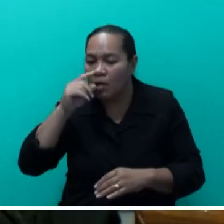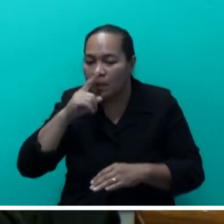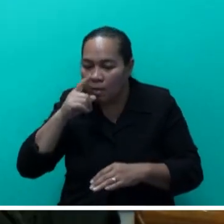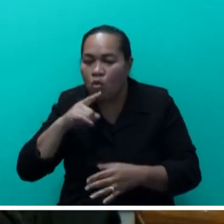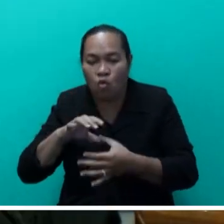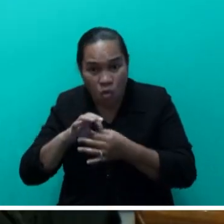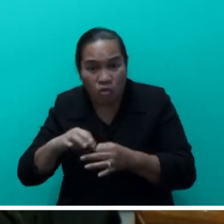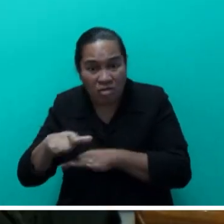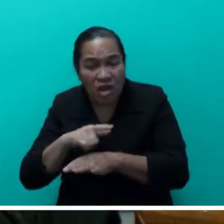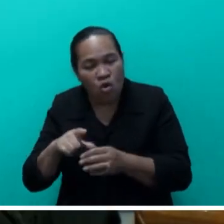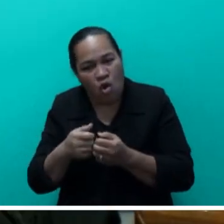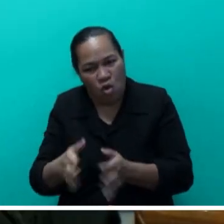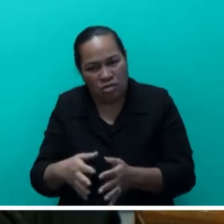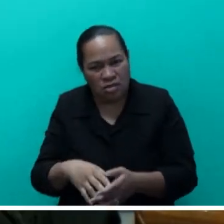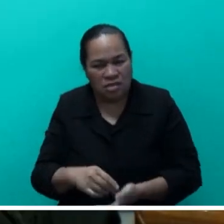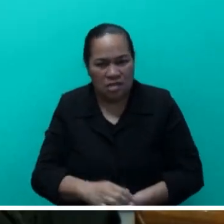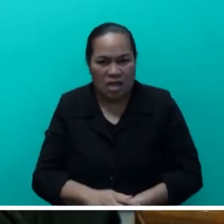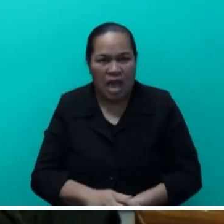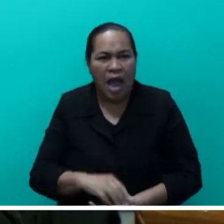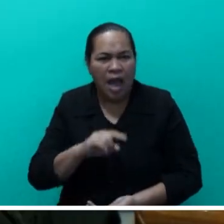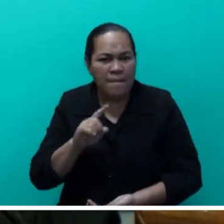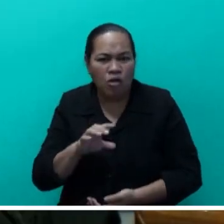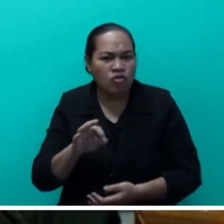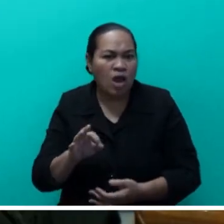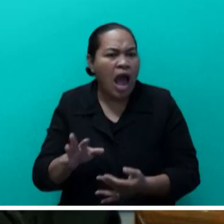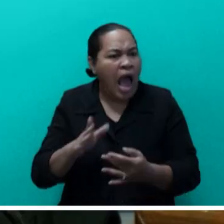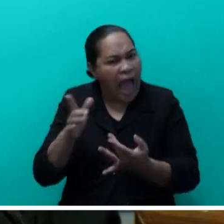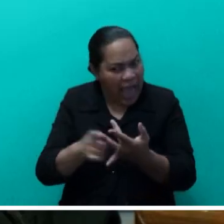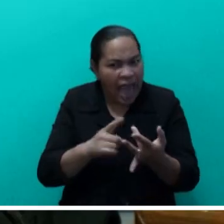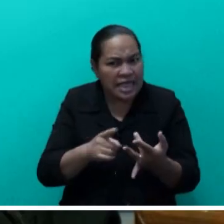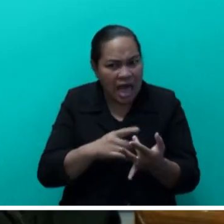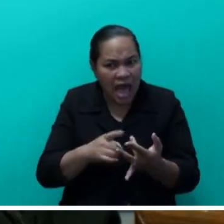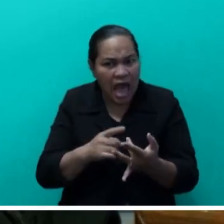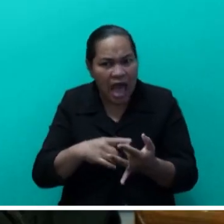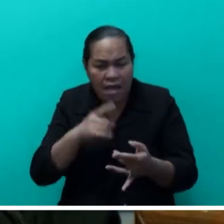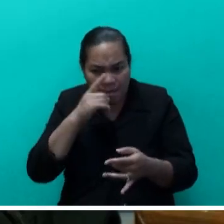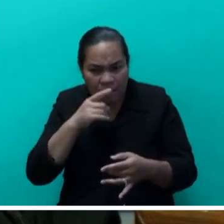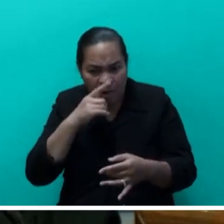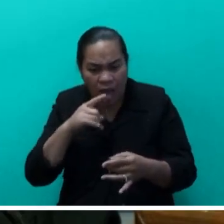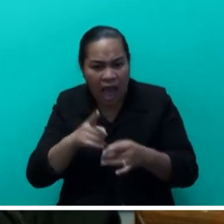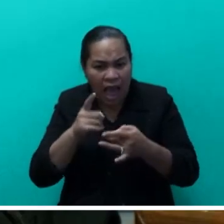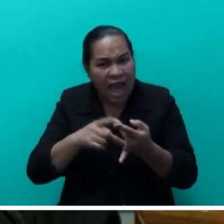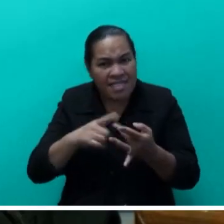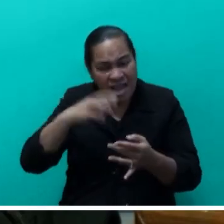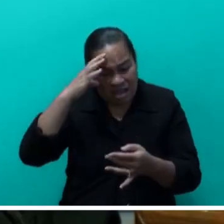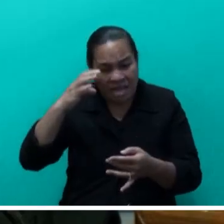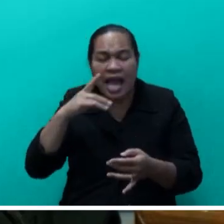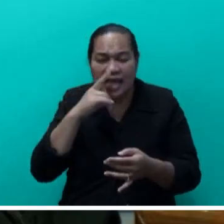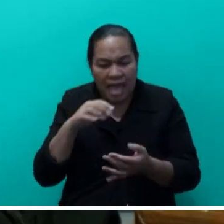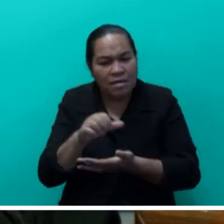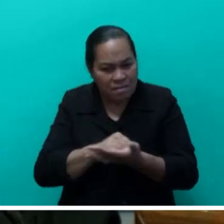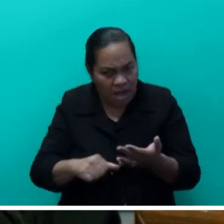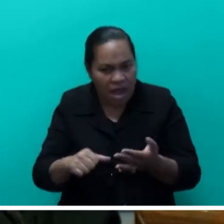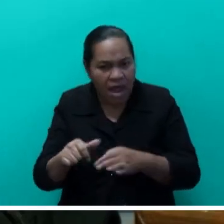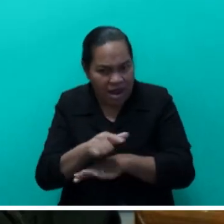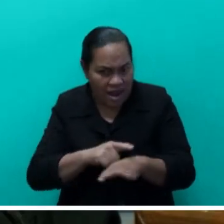And that does not stop the other three groups from purchasing land through lease, outright freehold, or